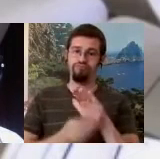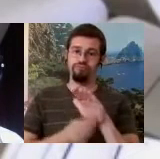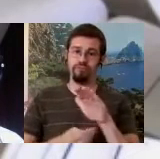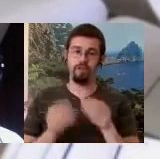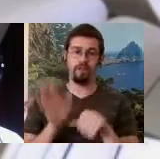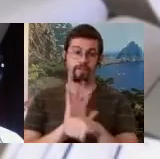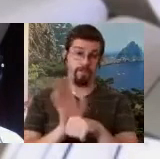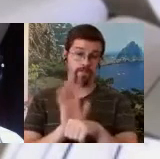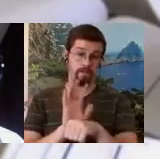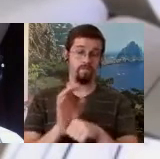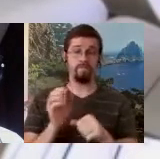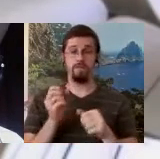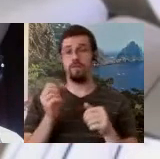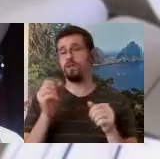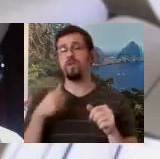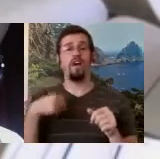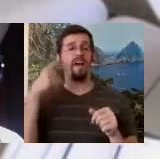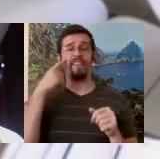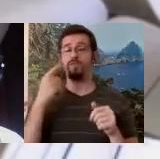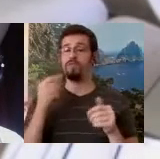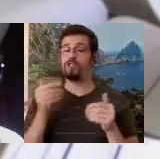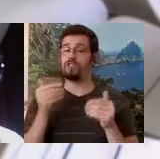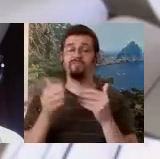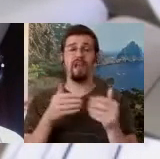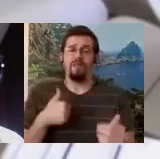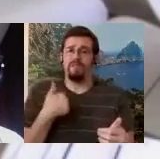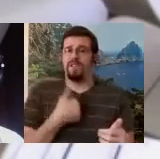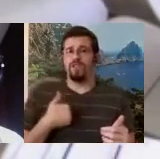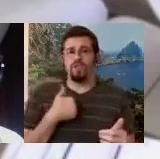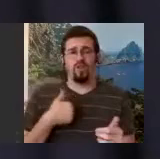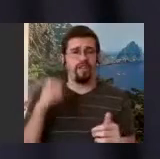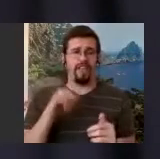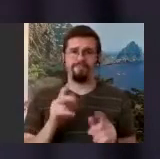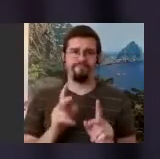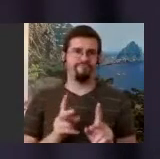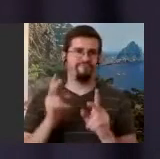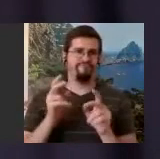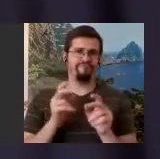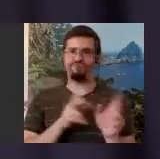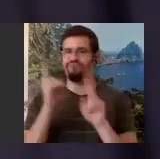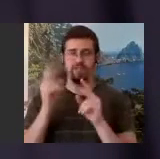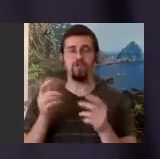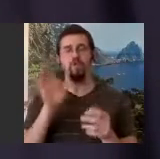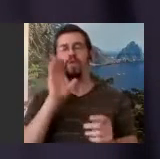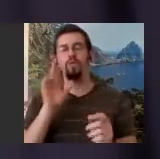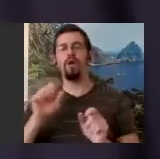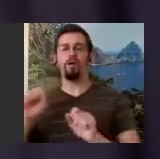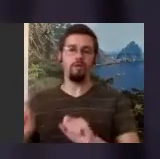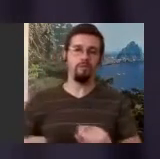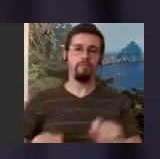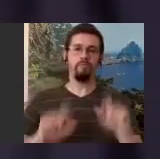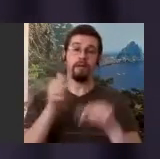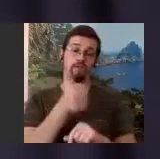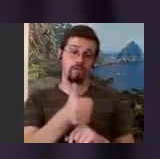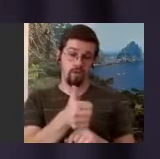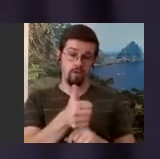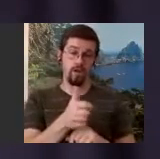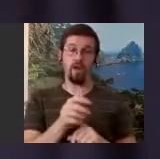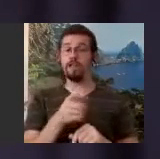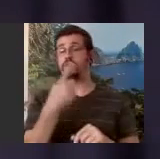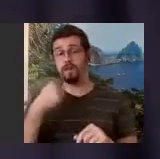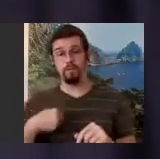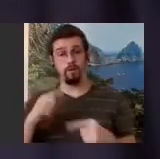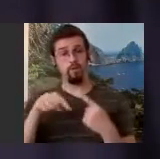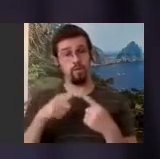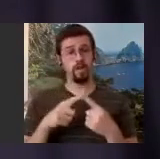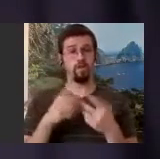that you haven't been able to see everything, but oh well. So I'm going to go back to you, and you just tell us if you want us to show a slide, and we'll just go on. And